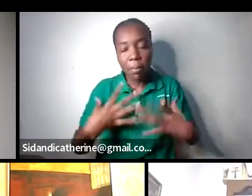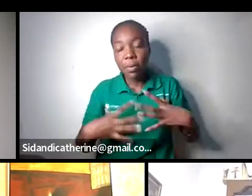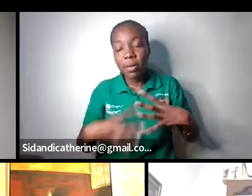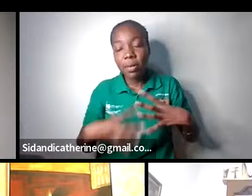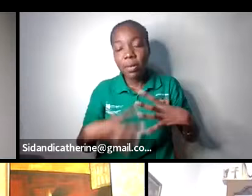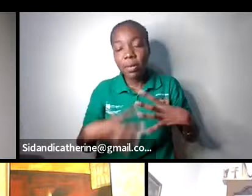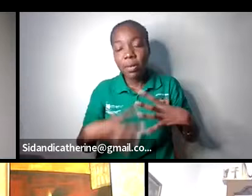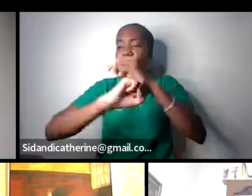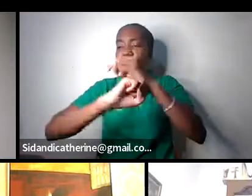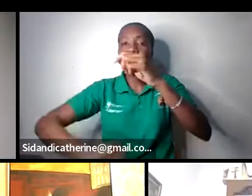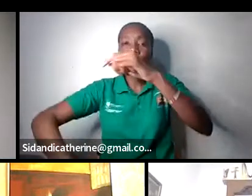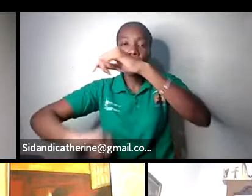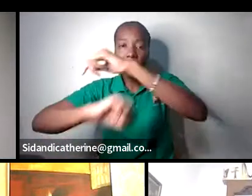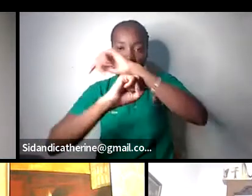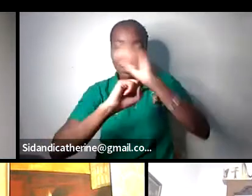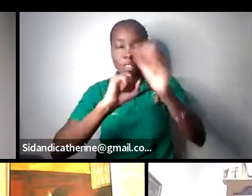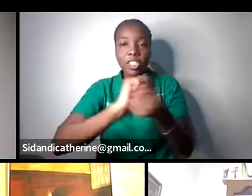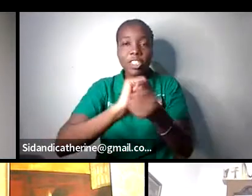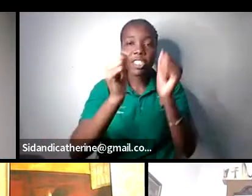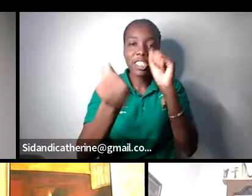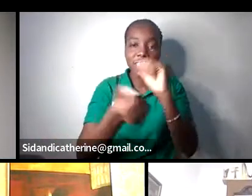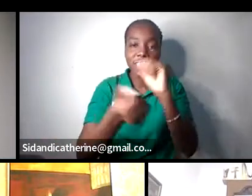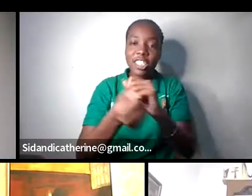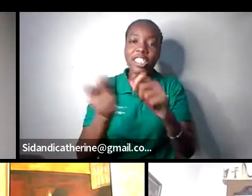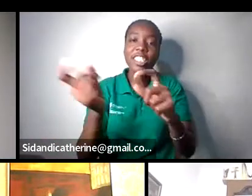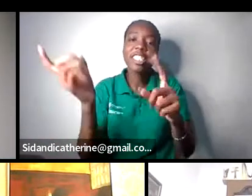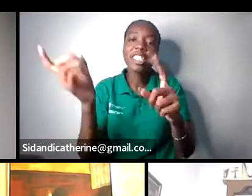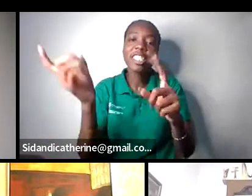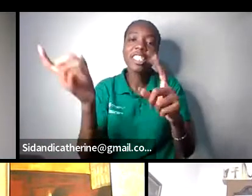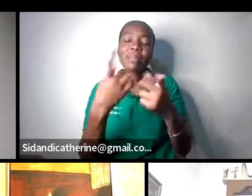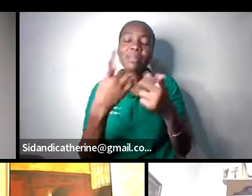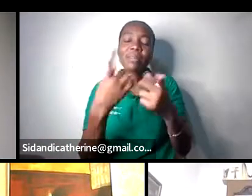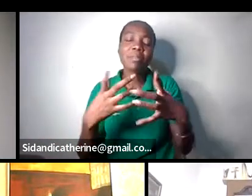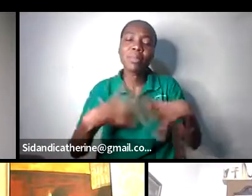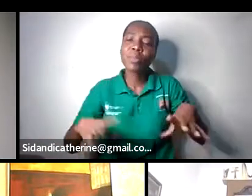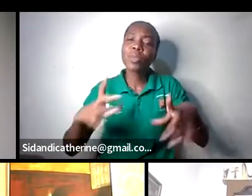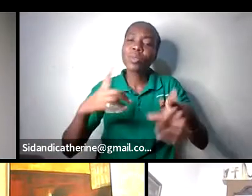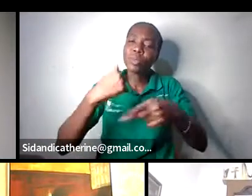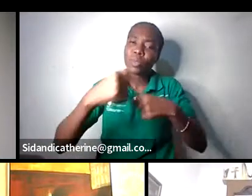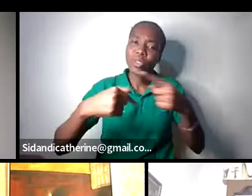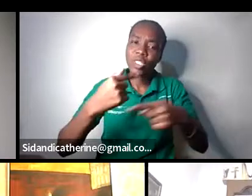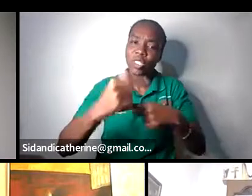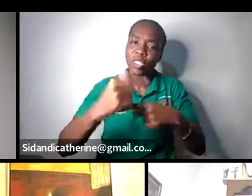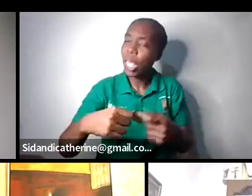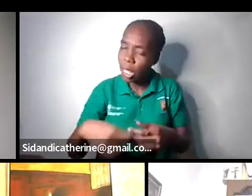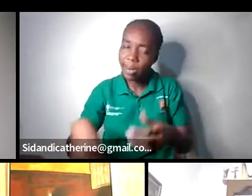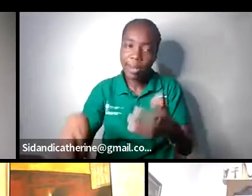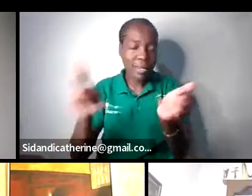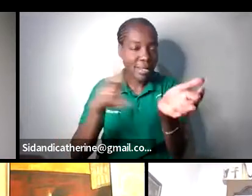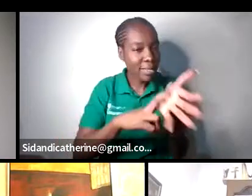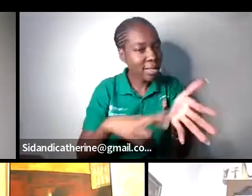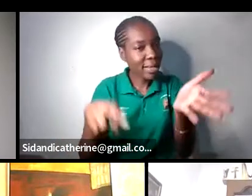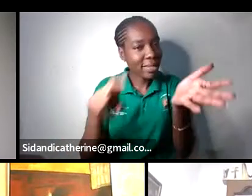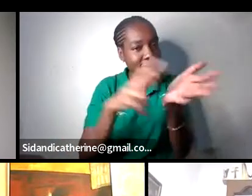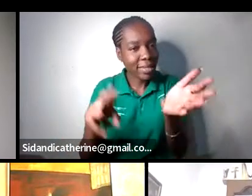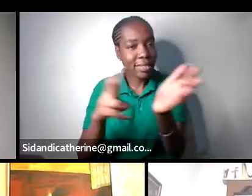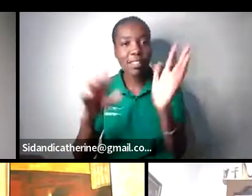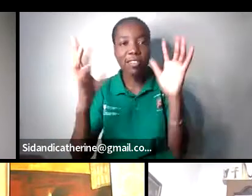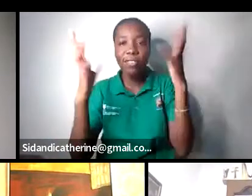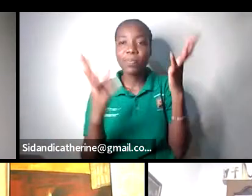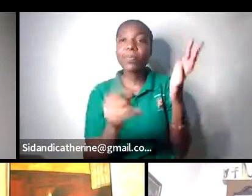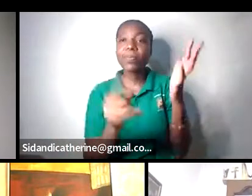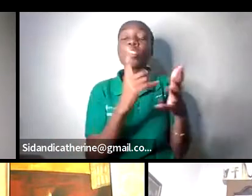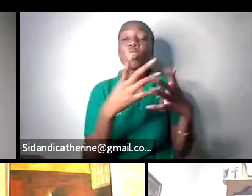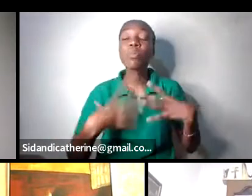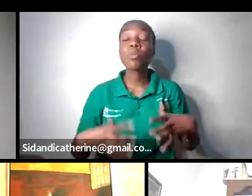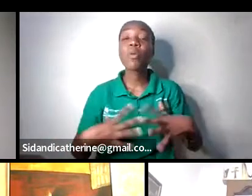change of the date, and we are actually getting more people signing up for the festival. So everybody